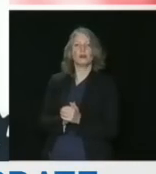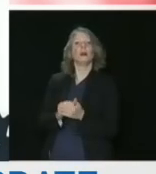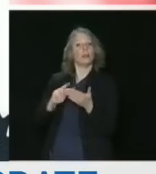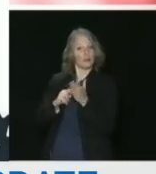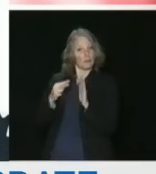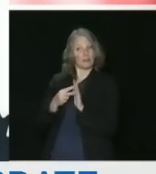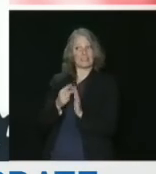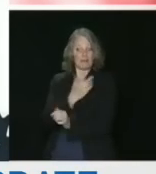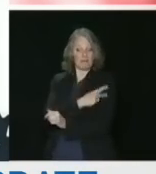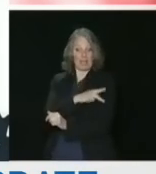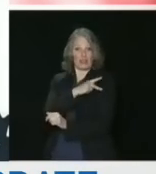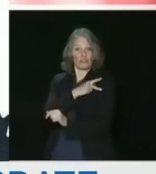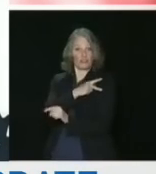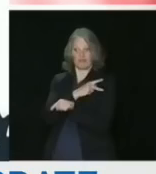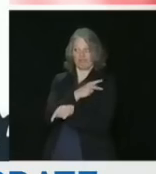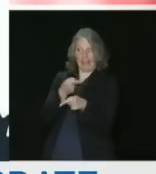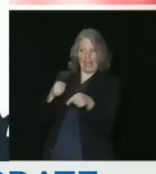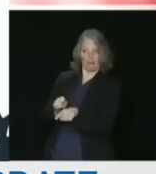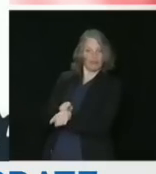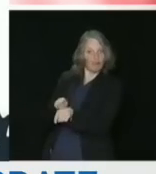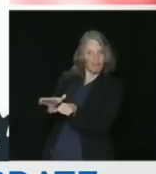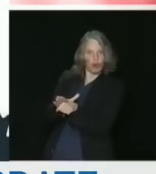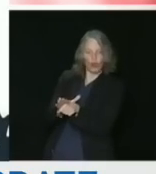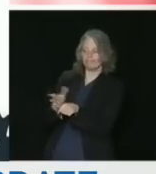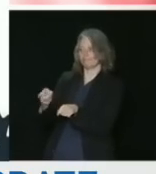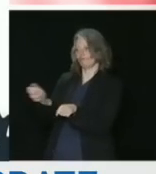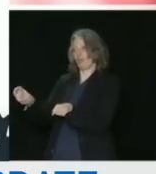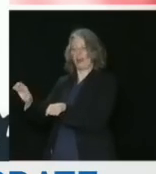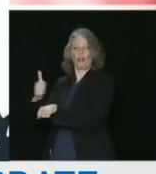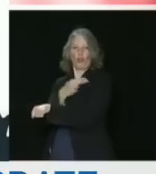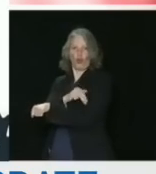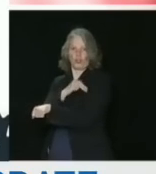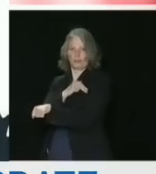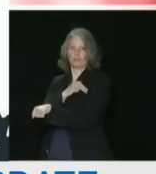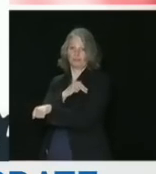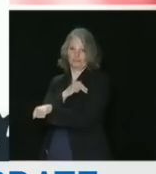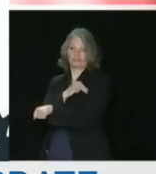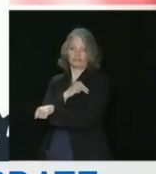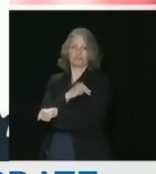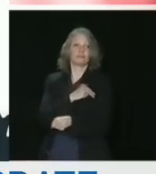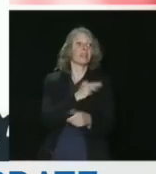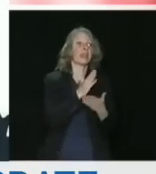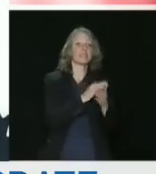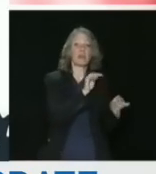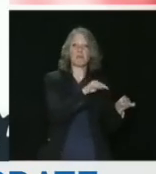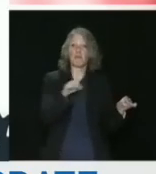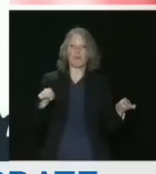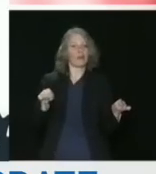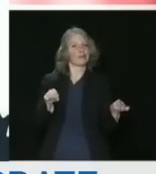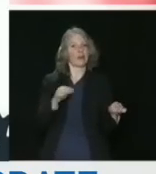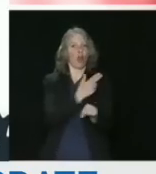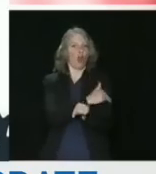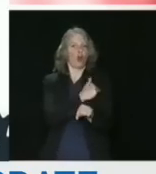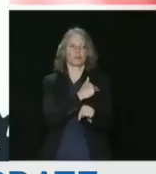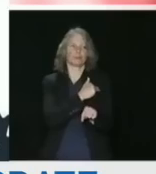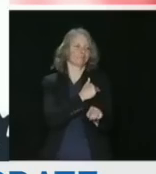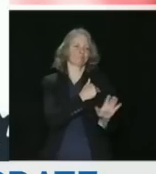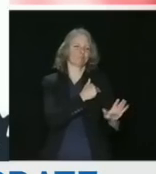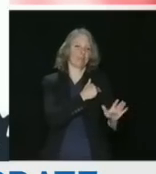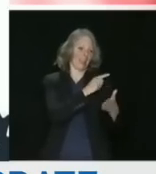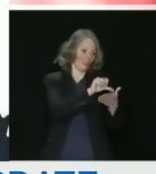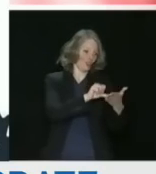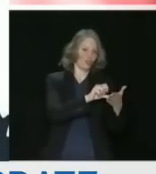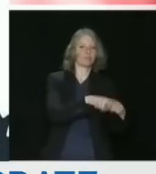many d'autres patients hôpitaux. are being Dans plusieurs transferred to régions, other plusieurs hôpitaux hospitals. ont dû In many repousser regions, ou annuler hospitals des have been chirurgies forced to et des postpone or interventions cancel